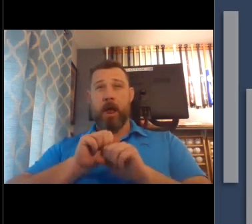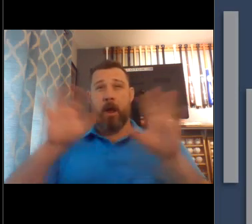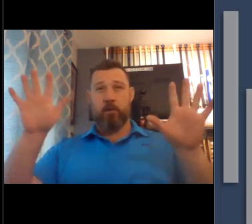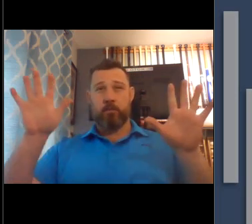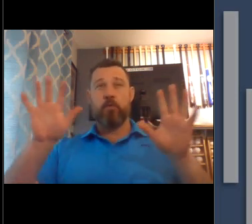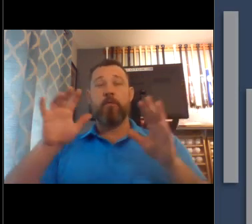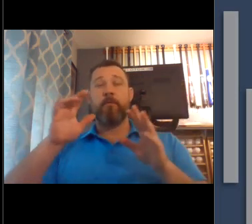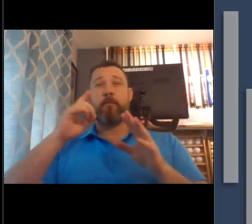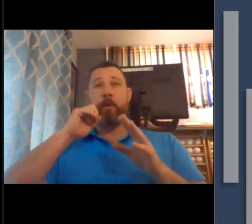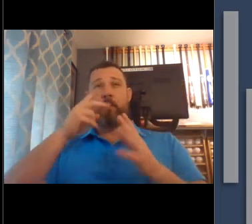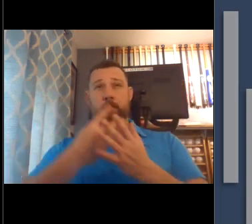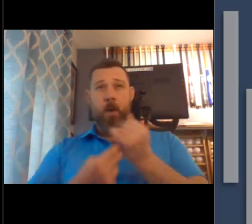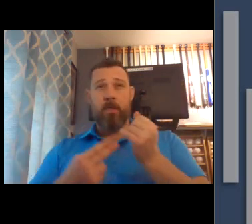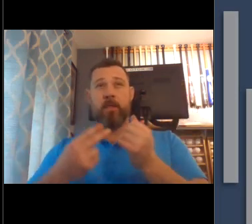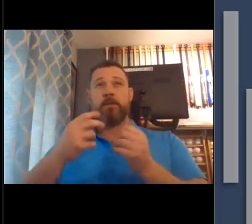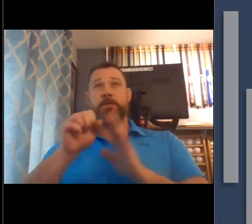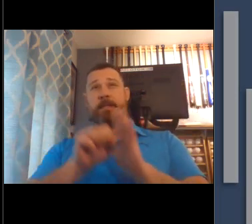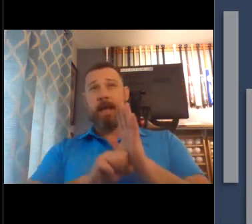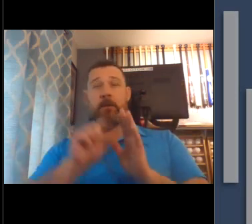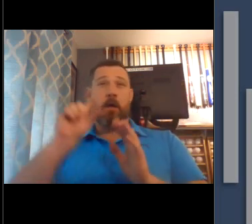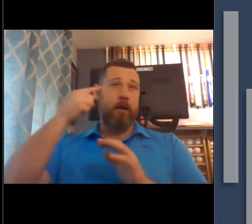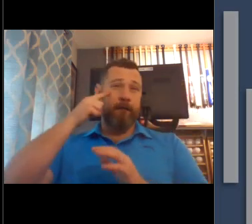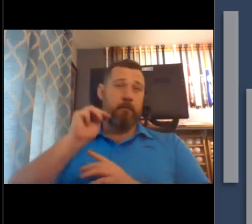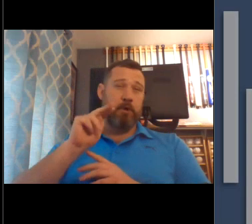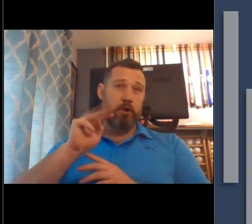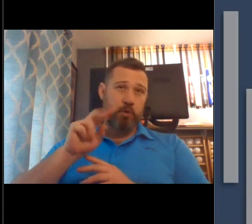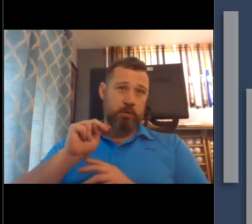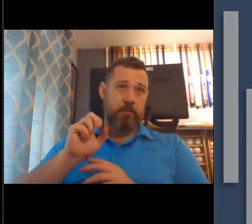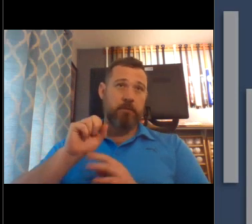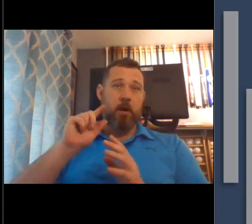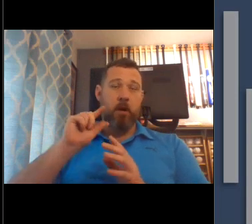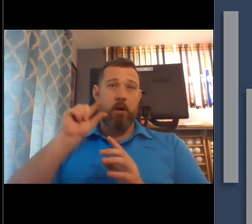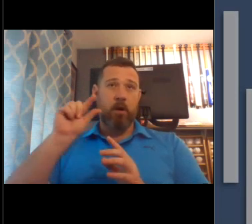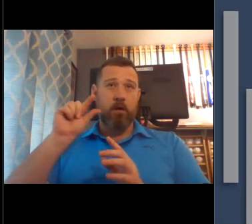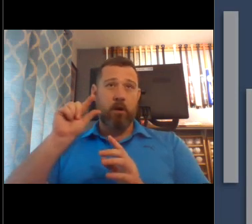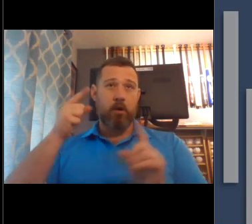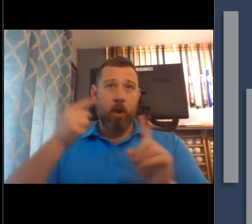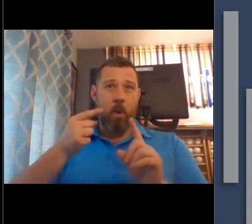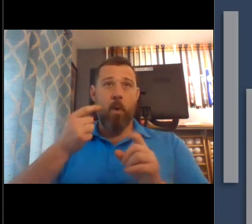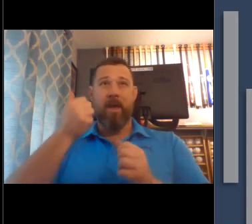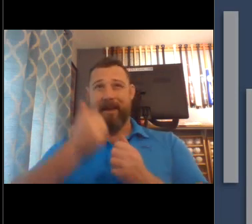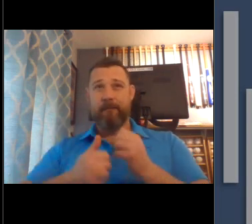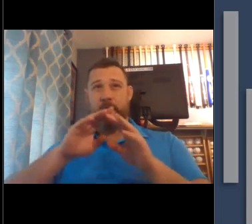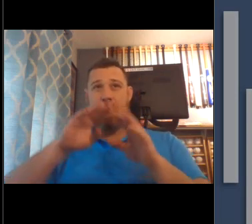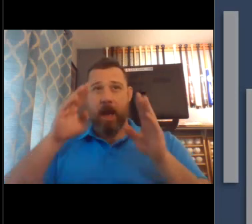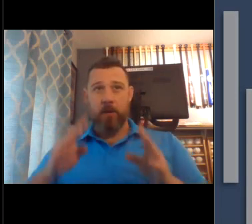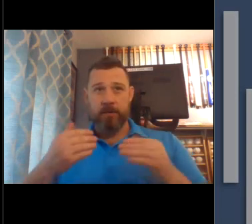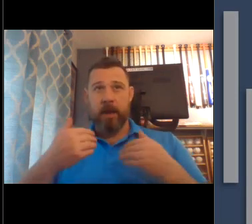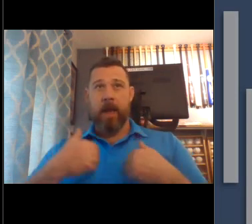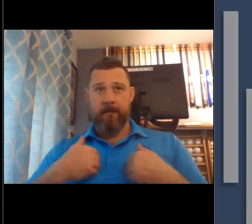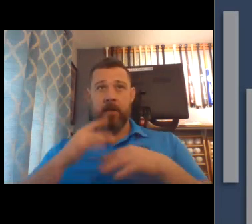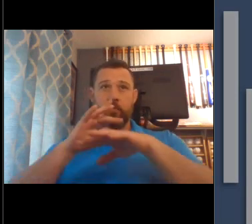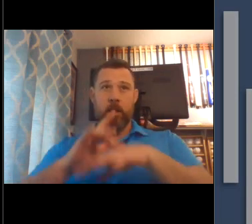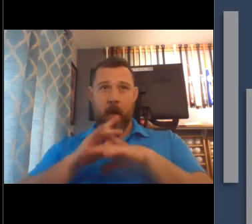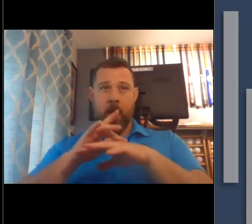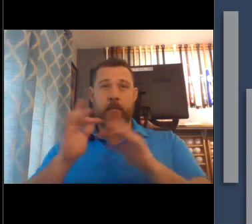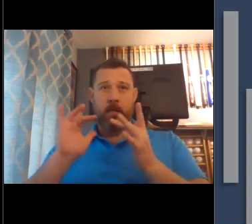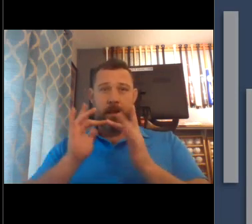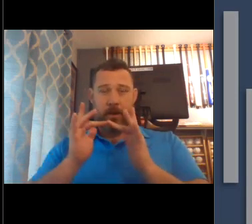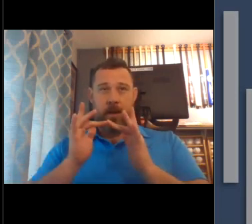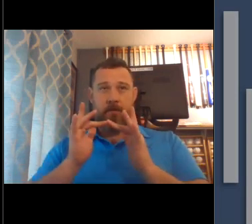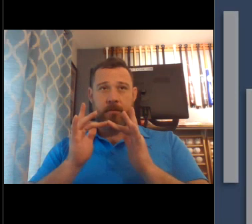state, Governor Newsom's goals of every household having reliable broadband, and